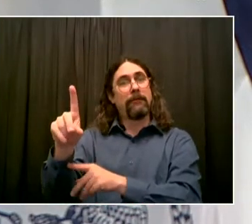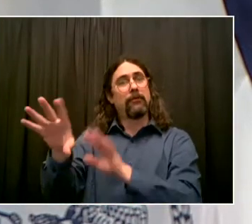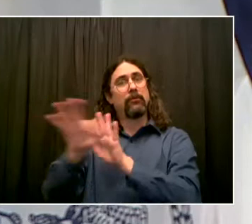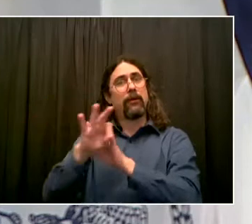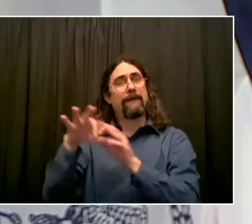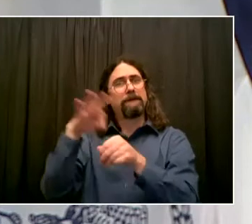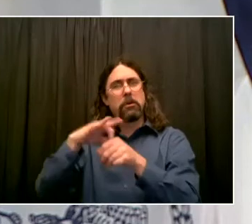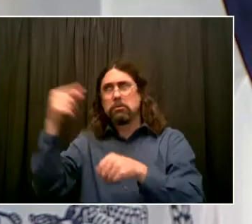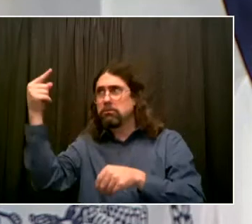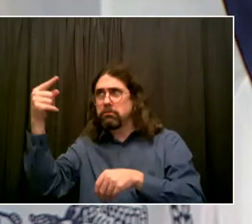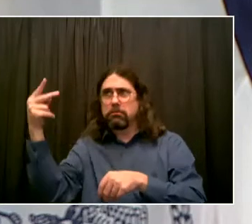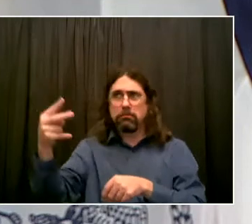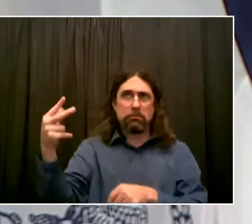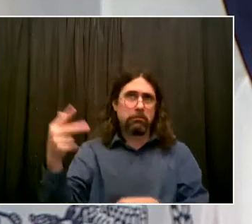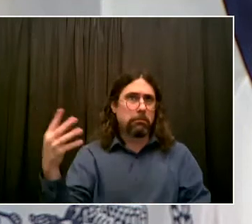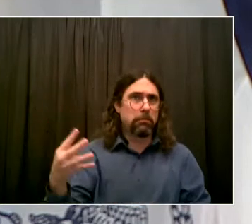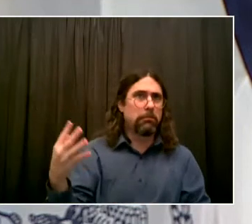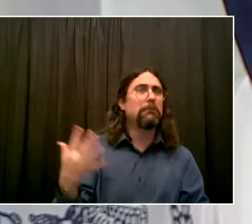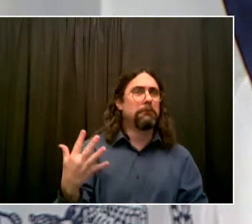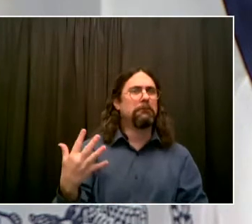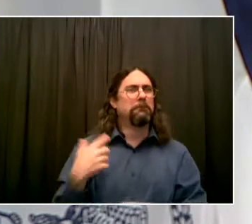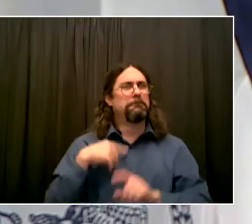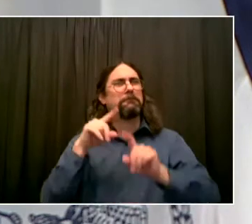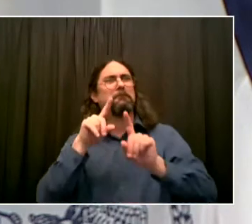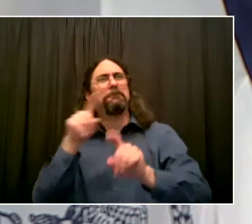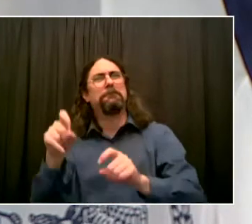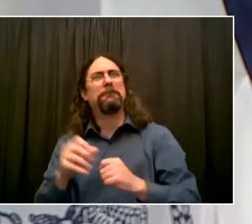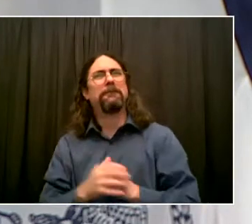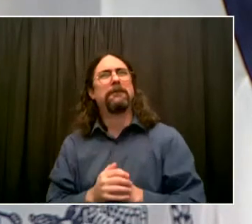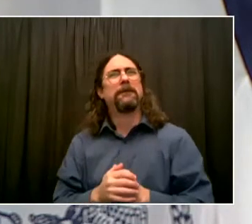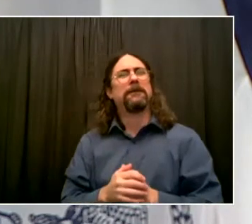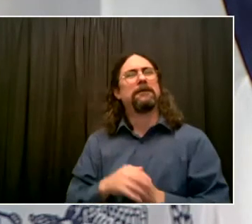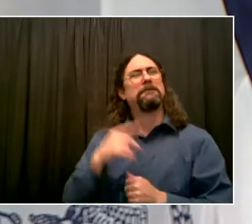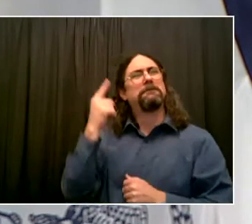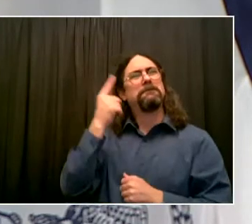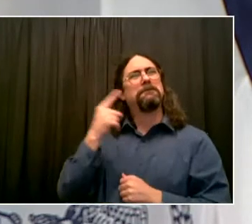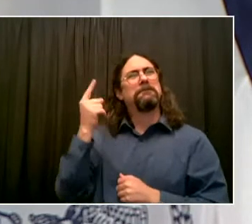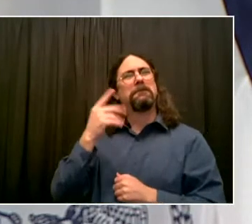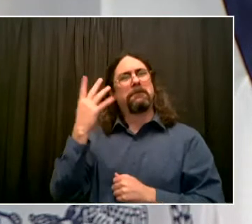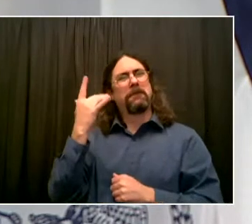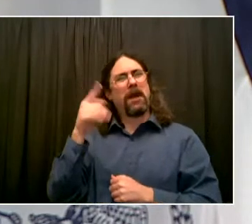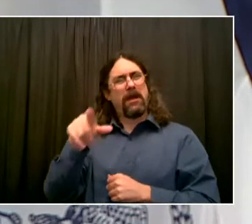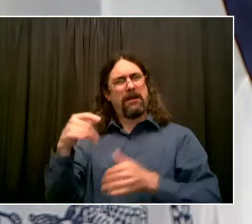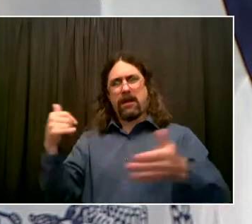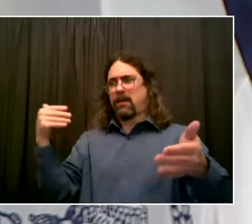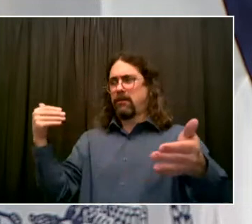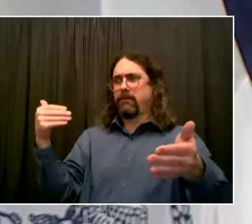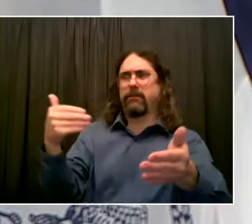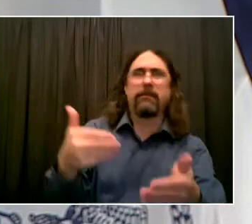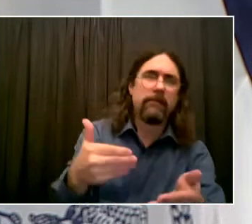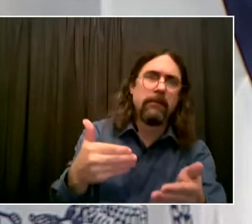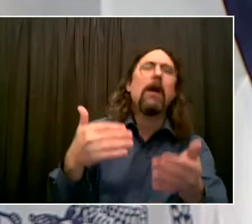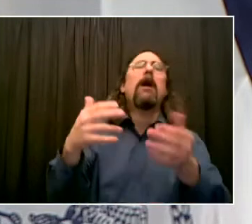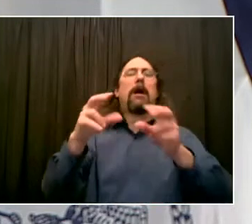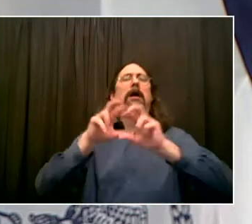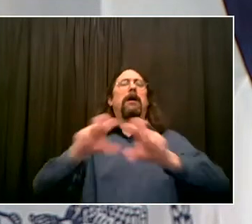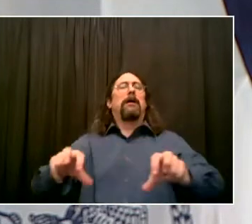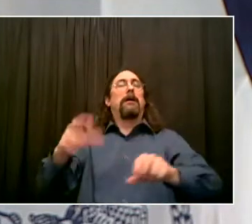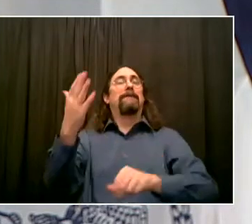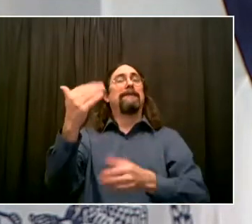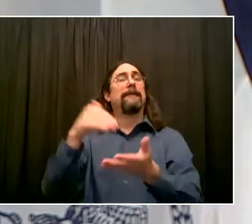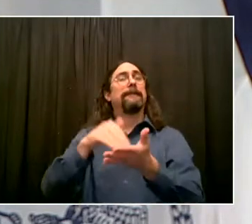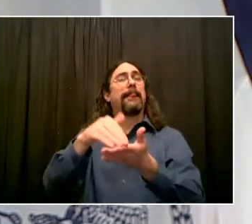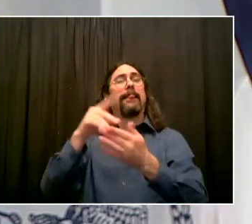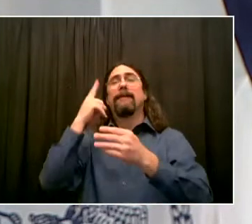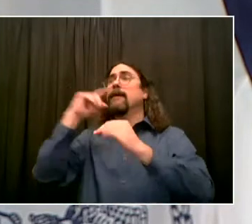voting? And I know that Officer Laura Wood has been with the Democracy Office for a while, but just seeing